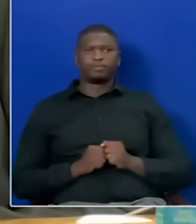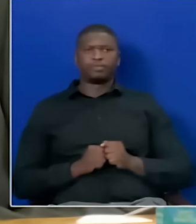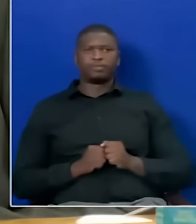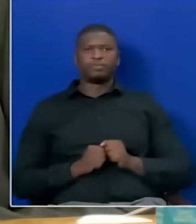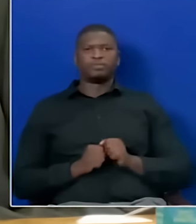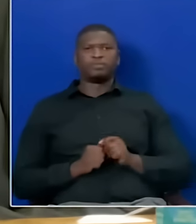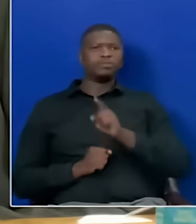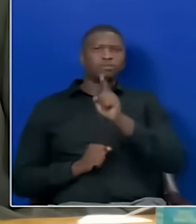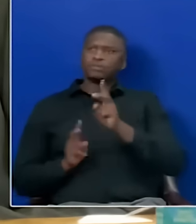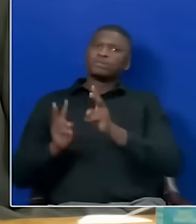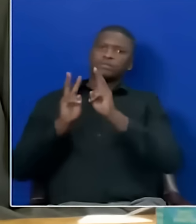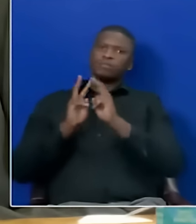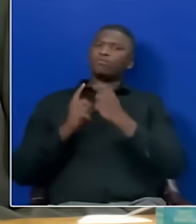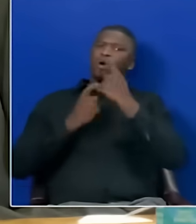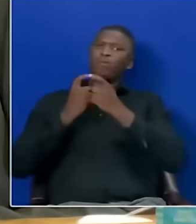complaints?